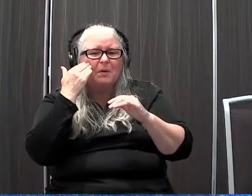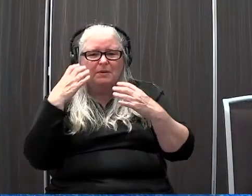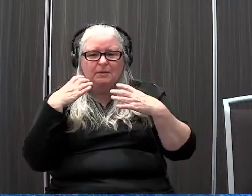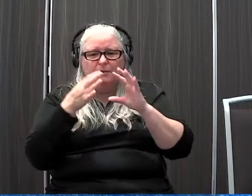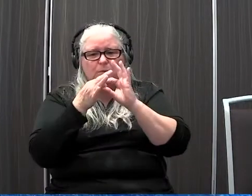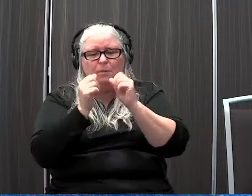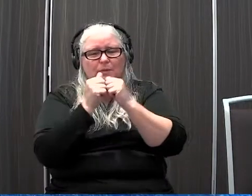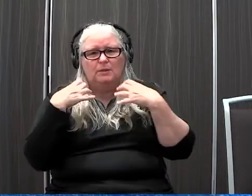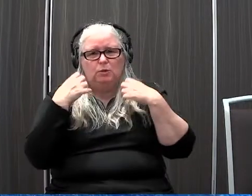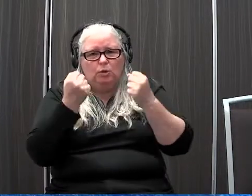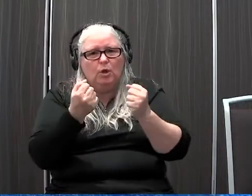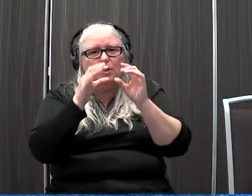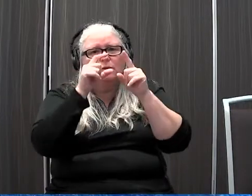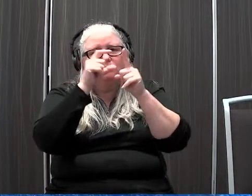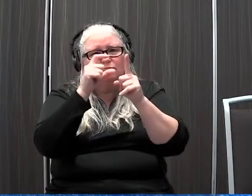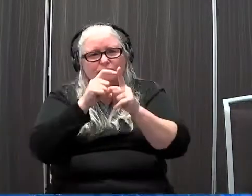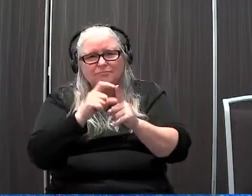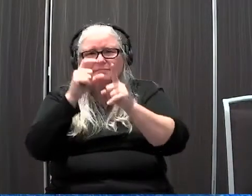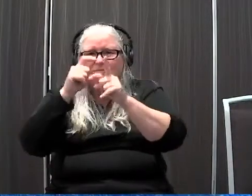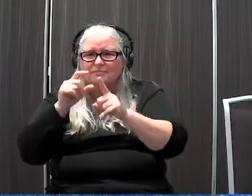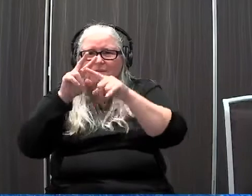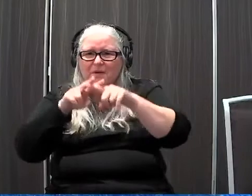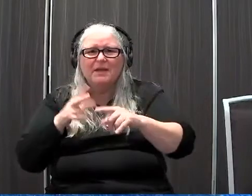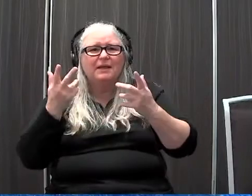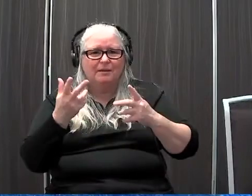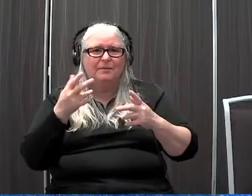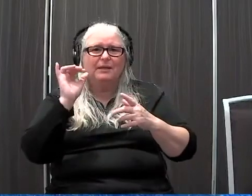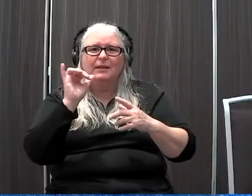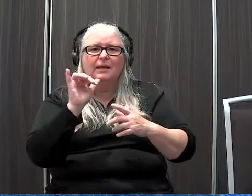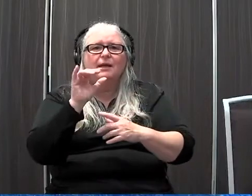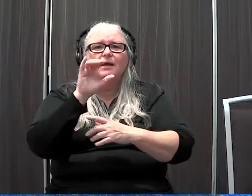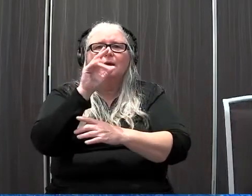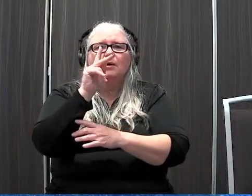educational professionals might not be aware of, such as coinaltresia or